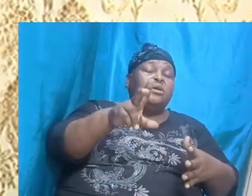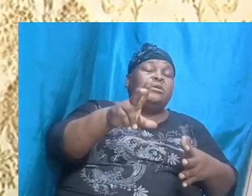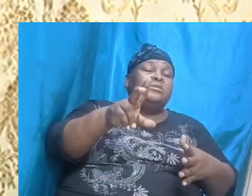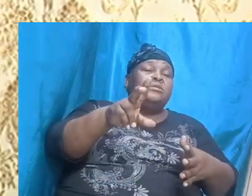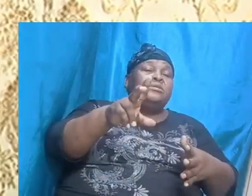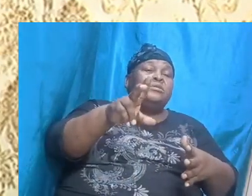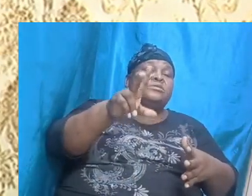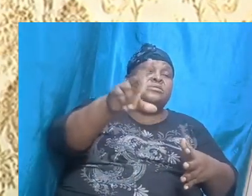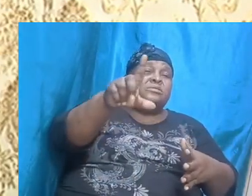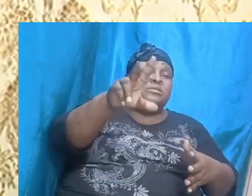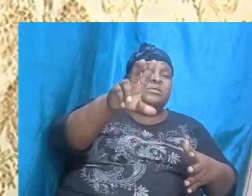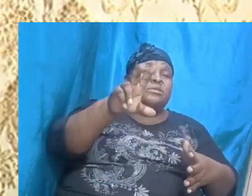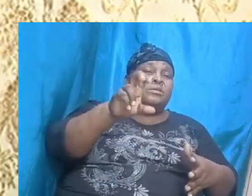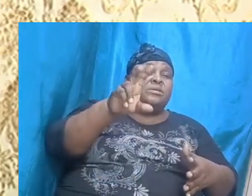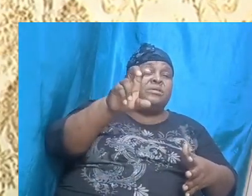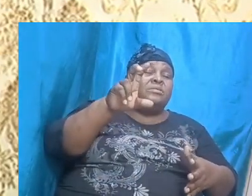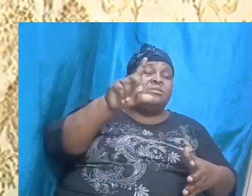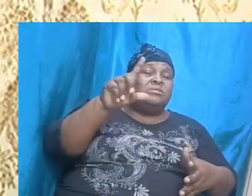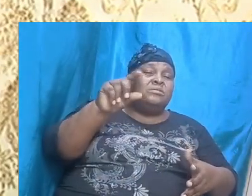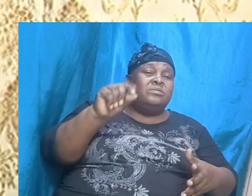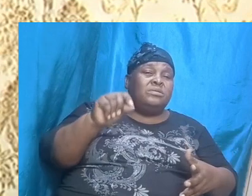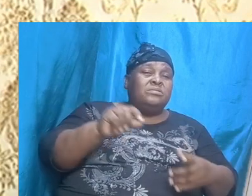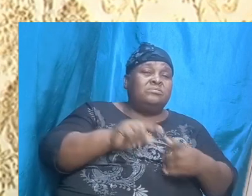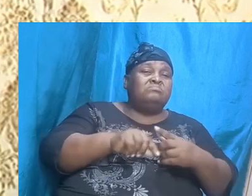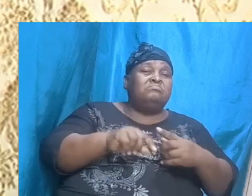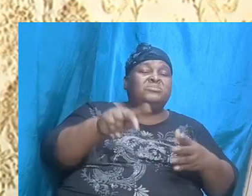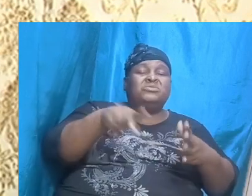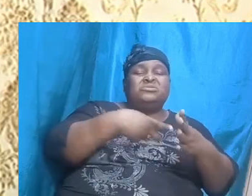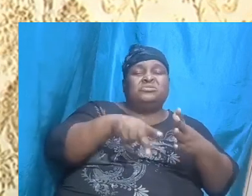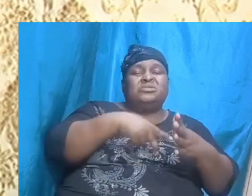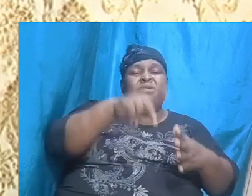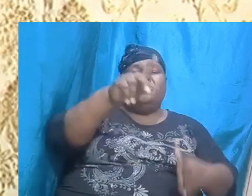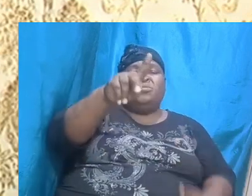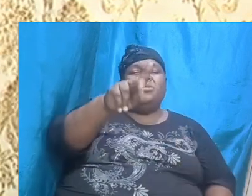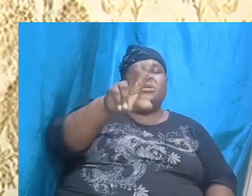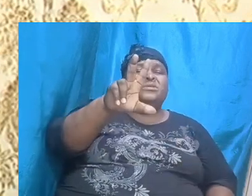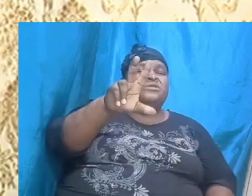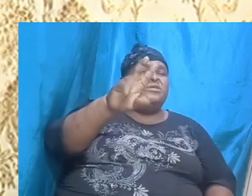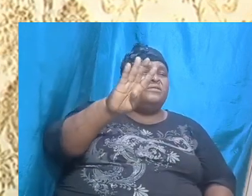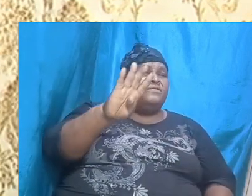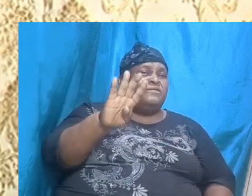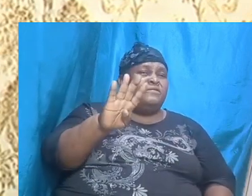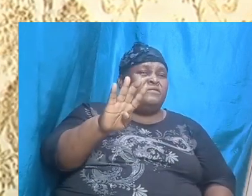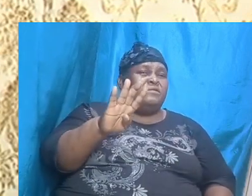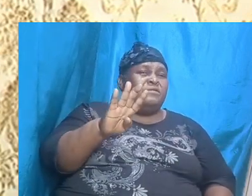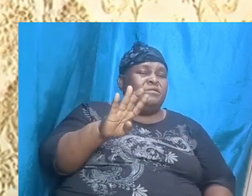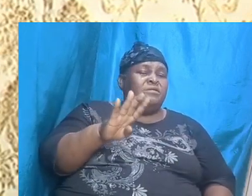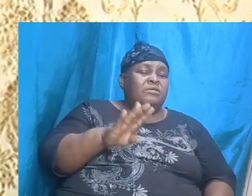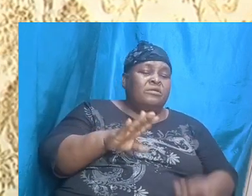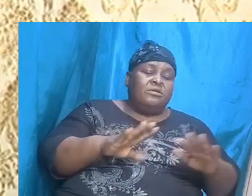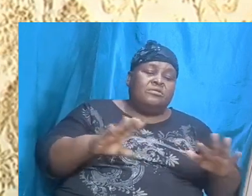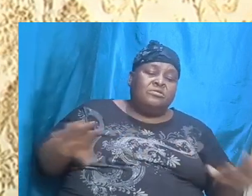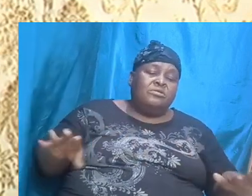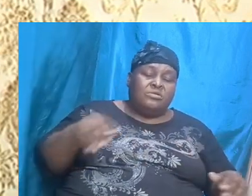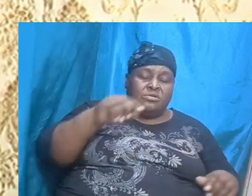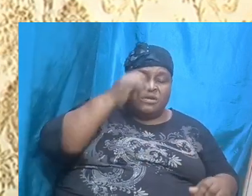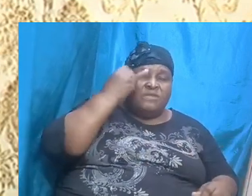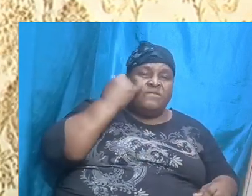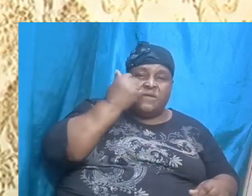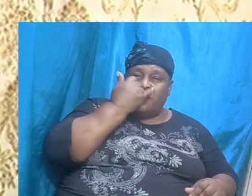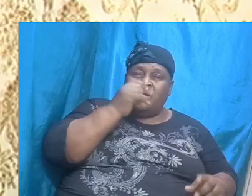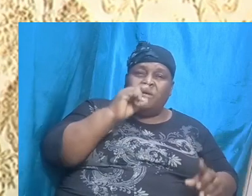Psalms 134. Now, what usually happened is that the children of Israel, when they were going up to the